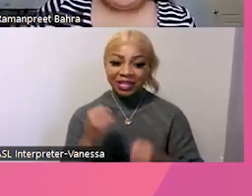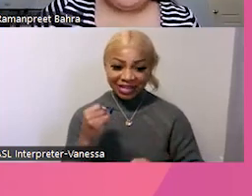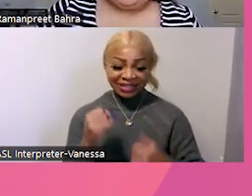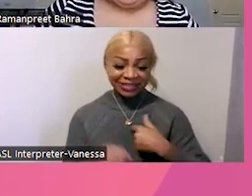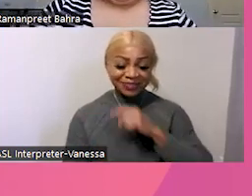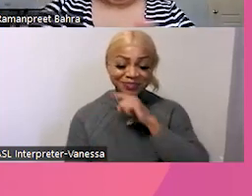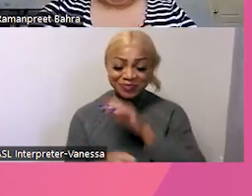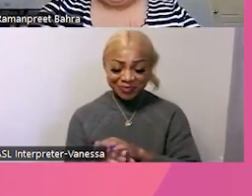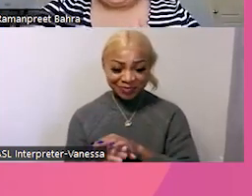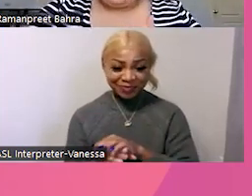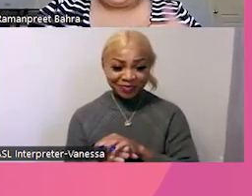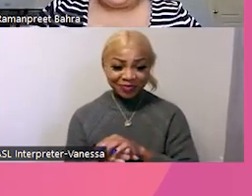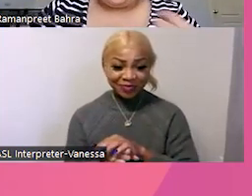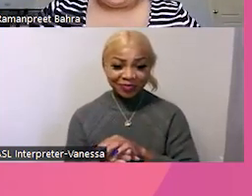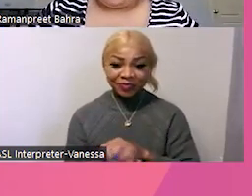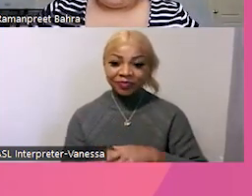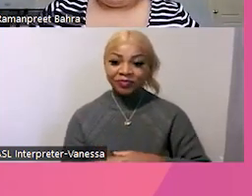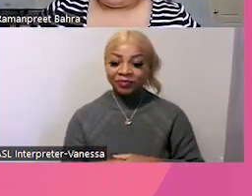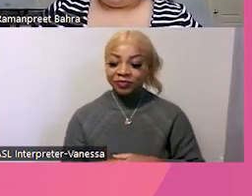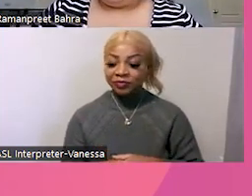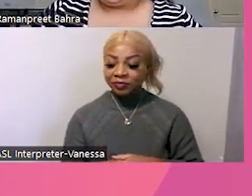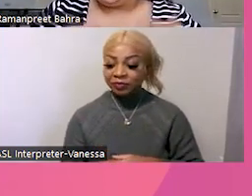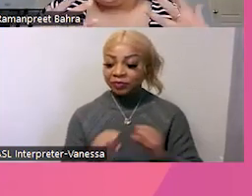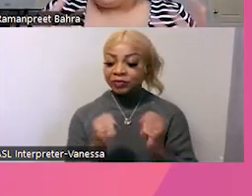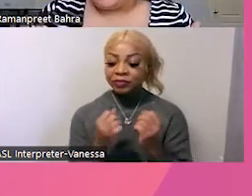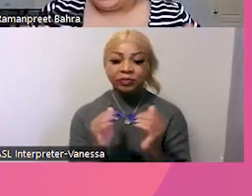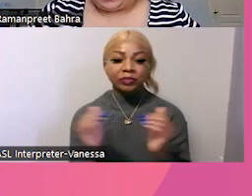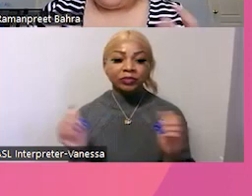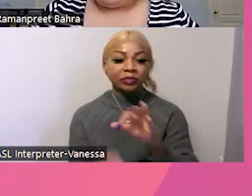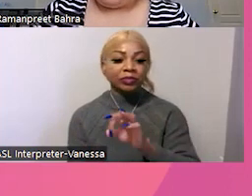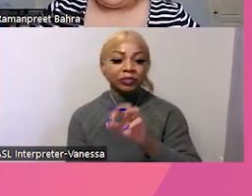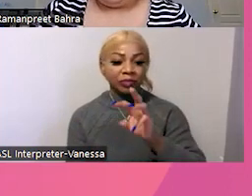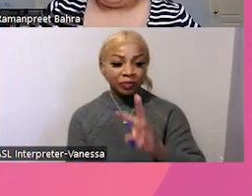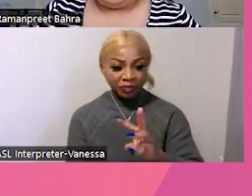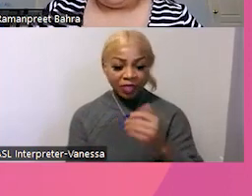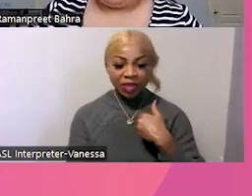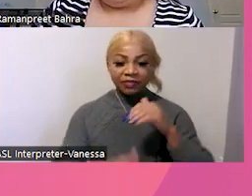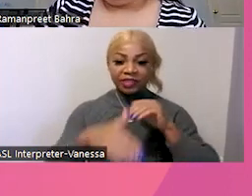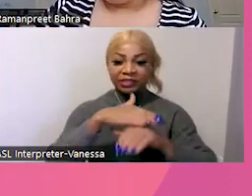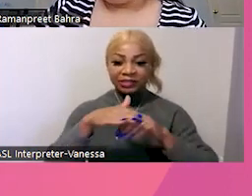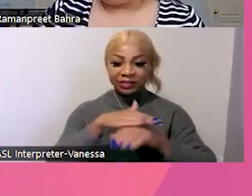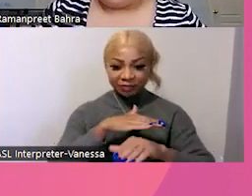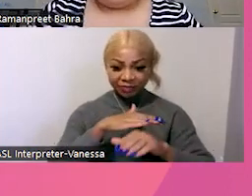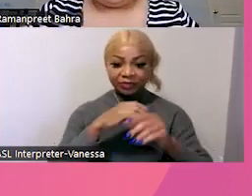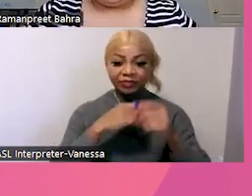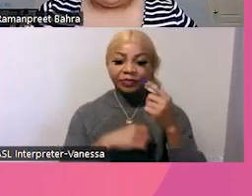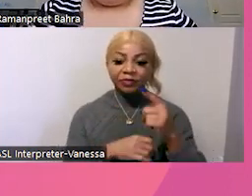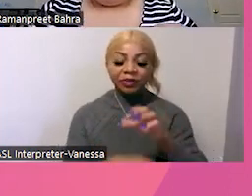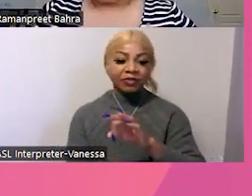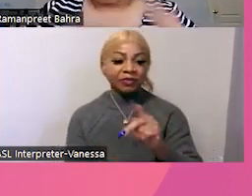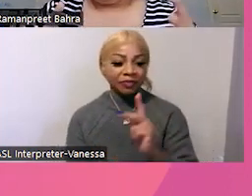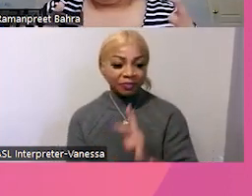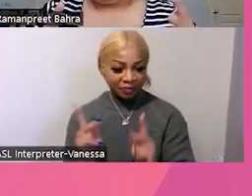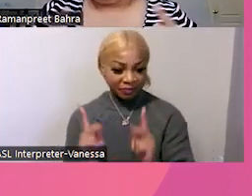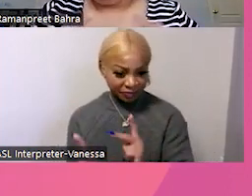promise. So this social justice framework is creating accessible and safer futures for fat folks with